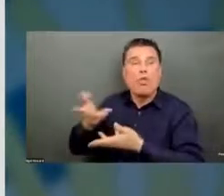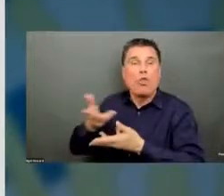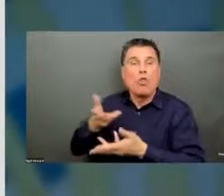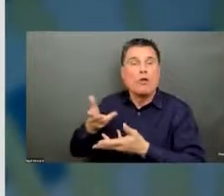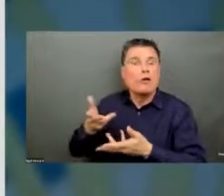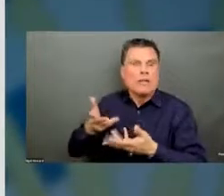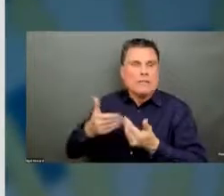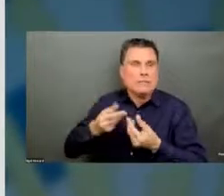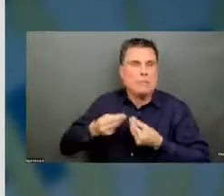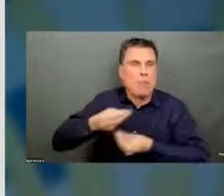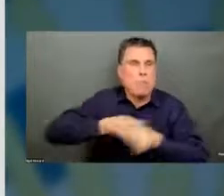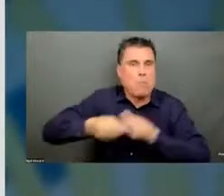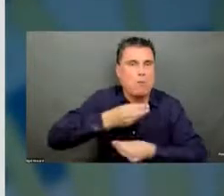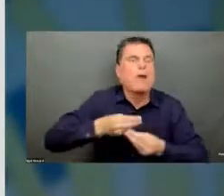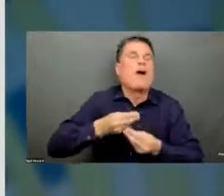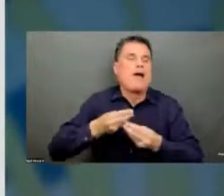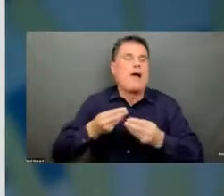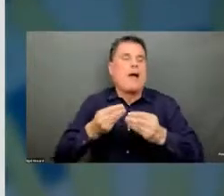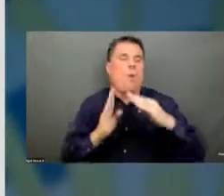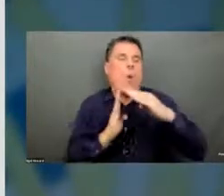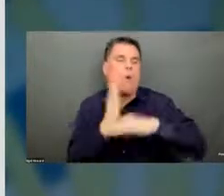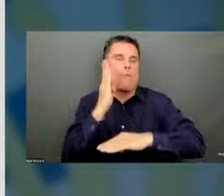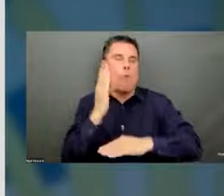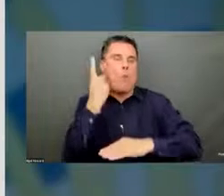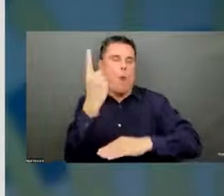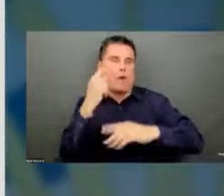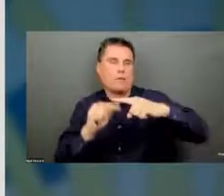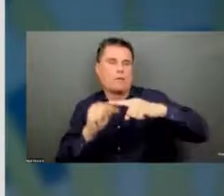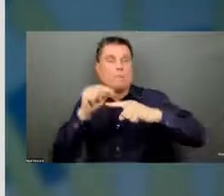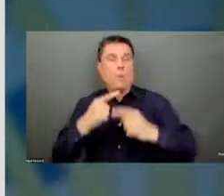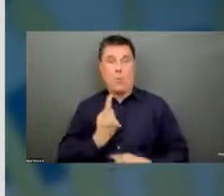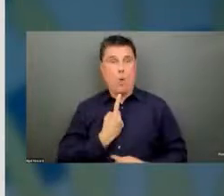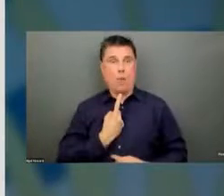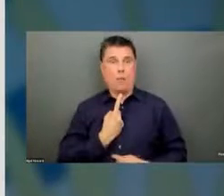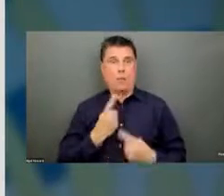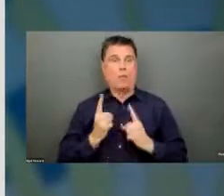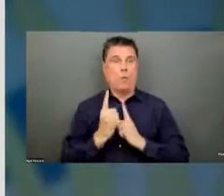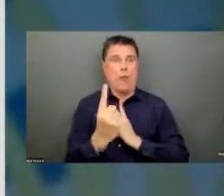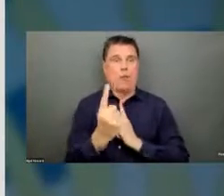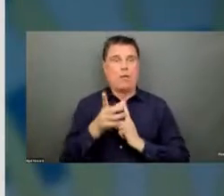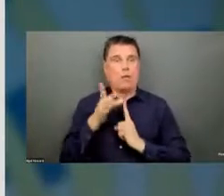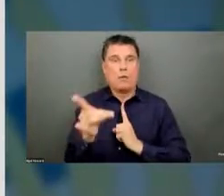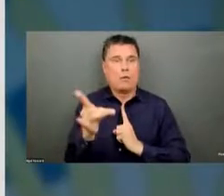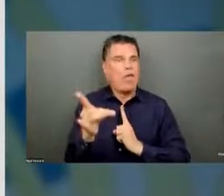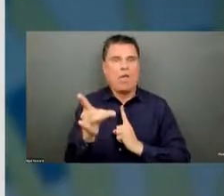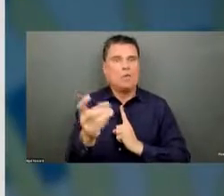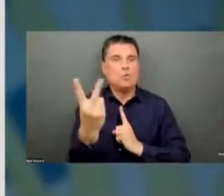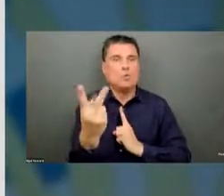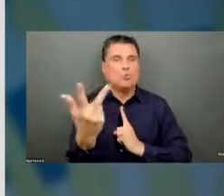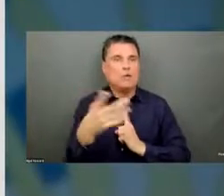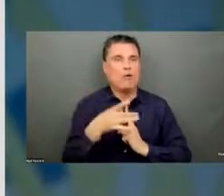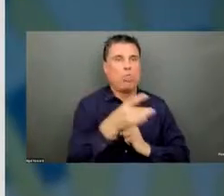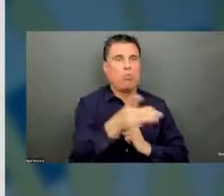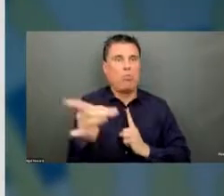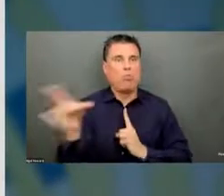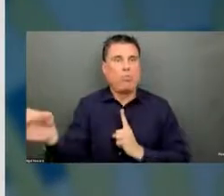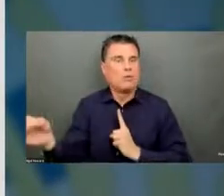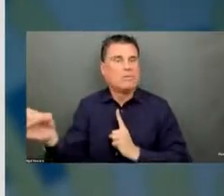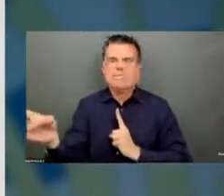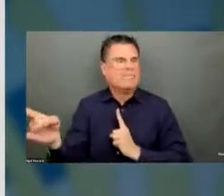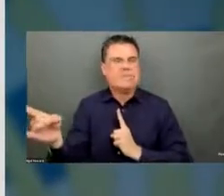our distance, keeping our numbers small, wearing our masks when we can't maintain our distance, those are